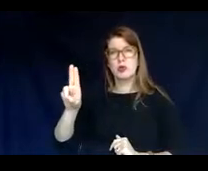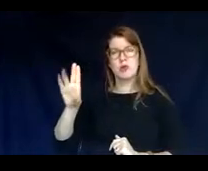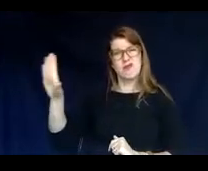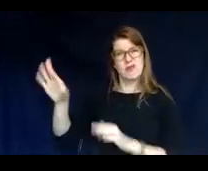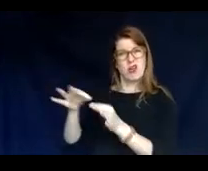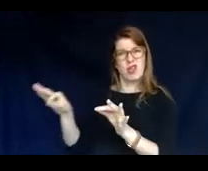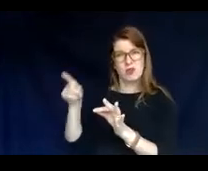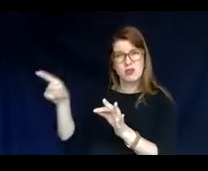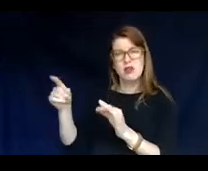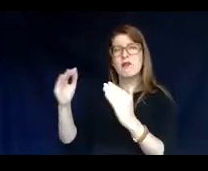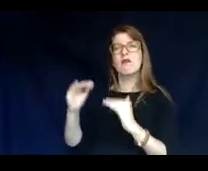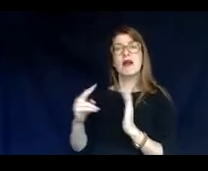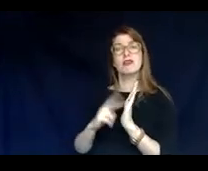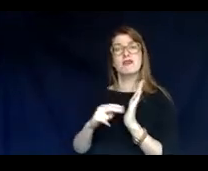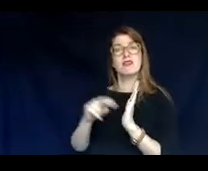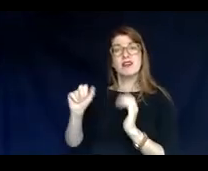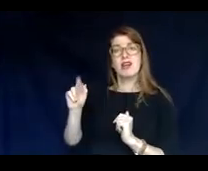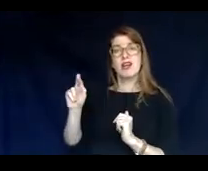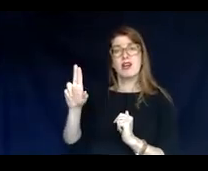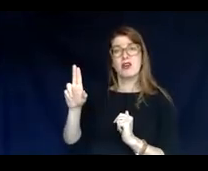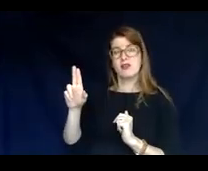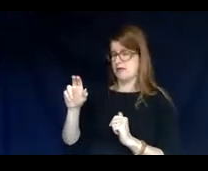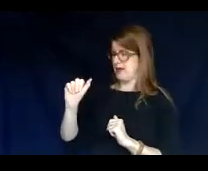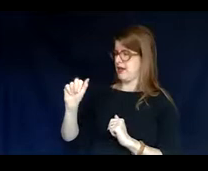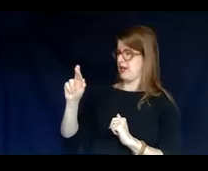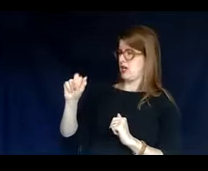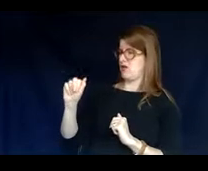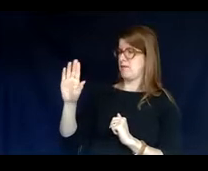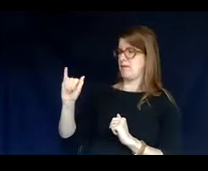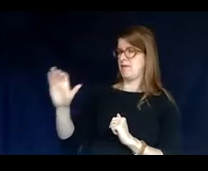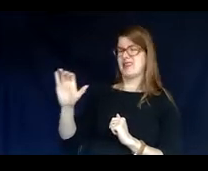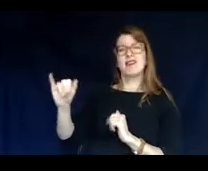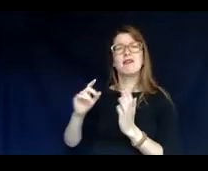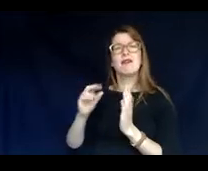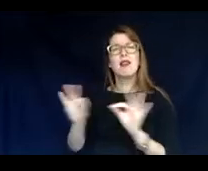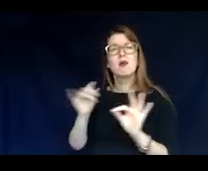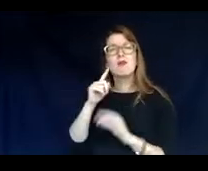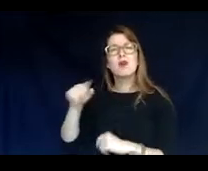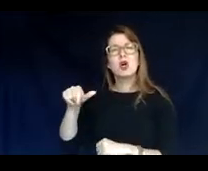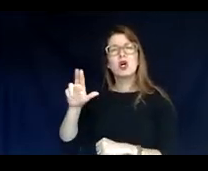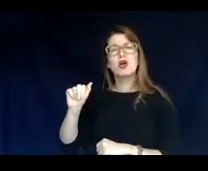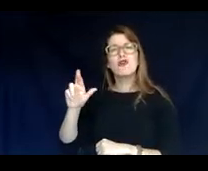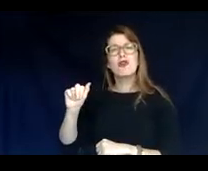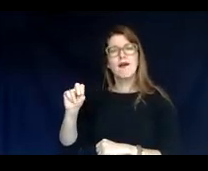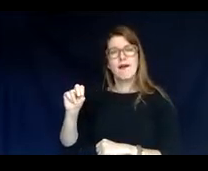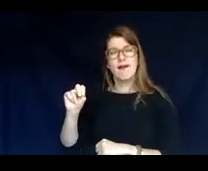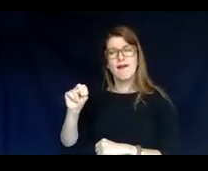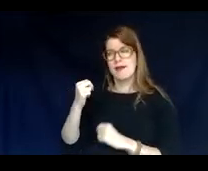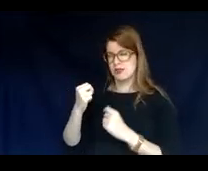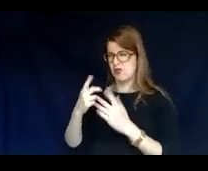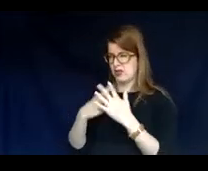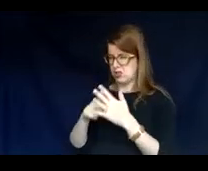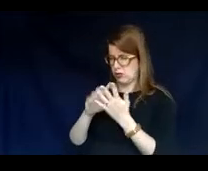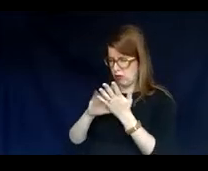us to read Arabic, which is the language of the Quran. And from here is where I began to understand what we believed